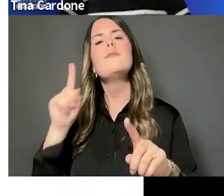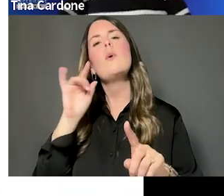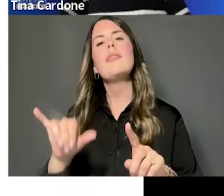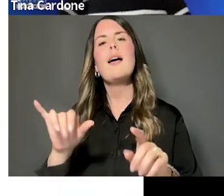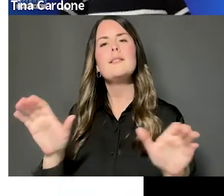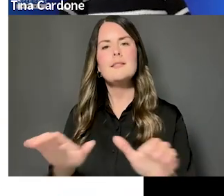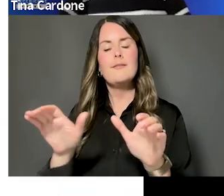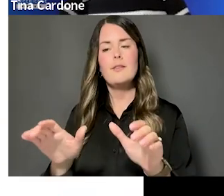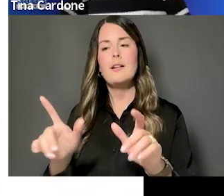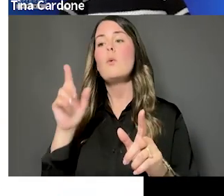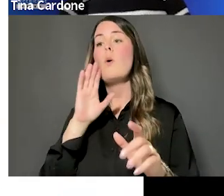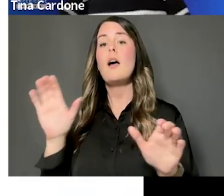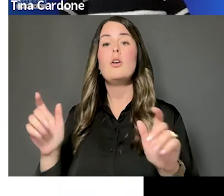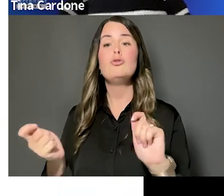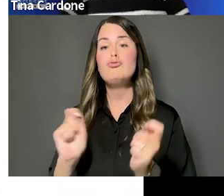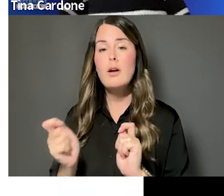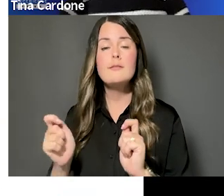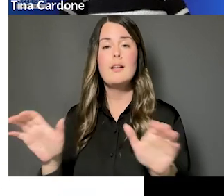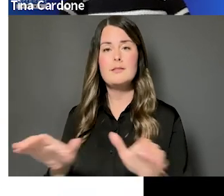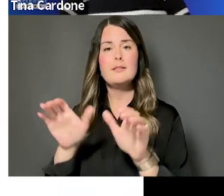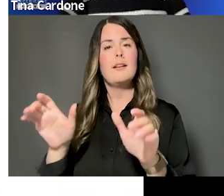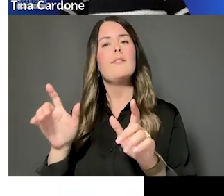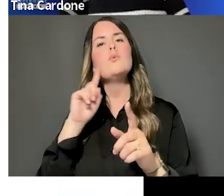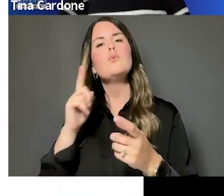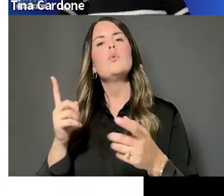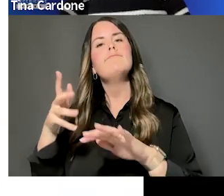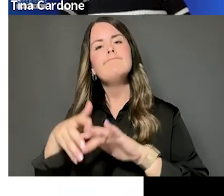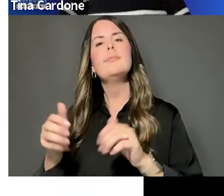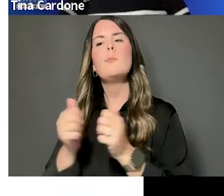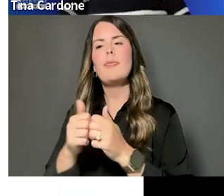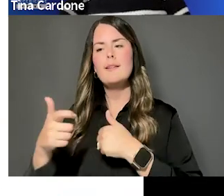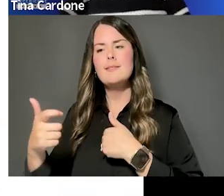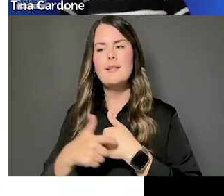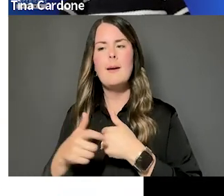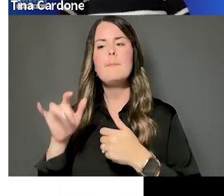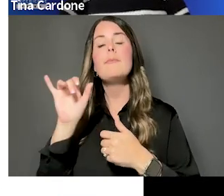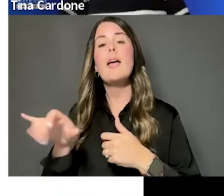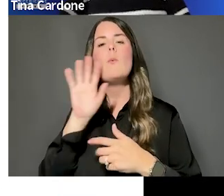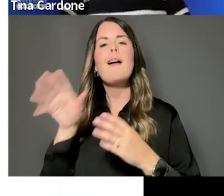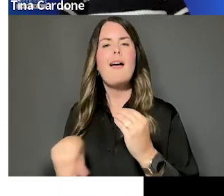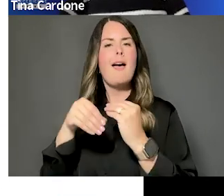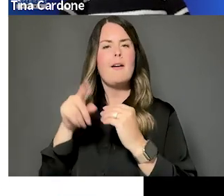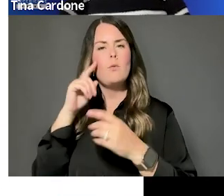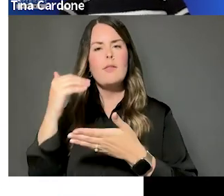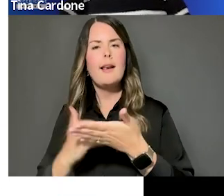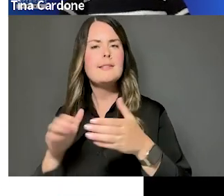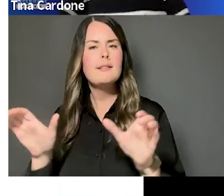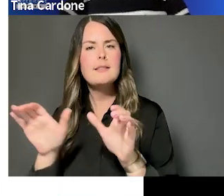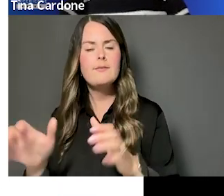activity. Activities were adjusted to factor in the additional time the MLRs will add to the lesson